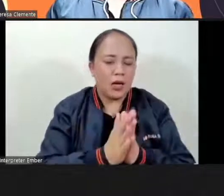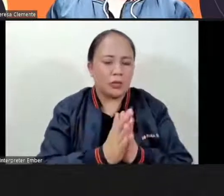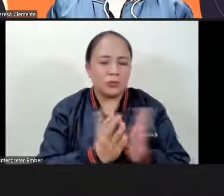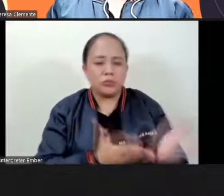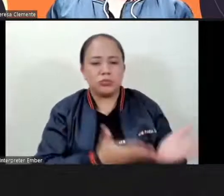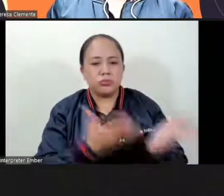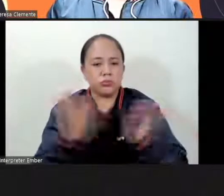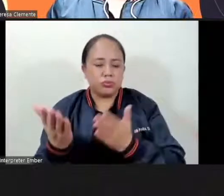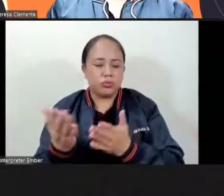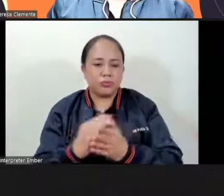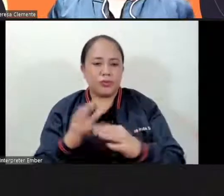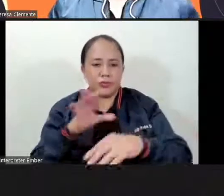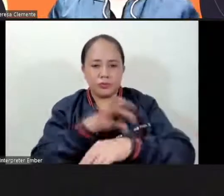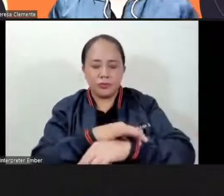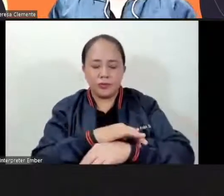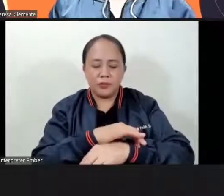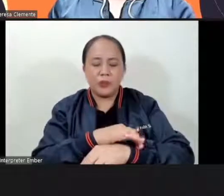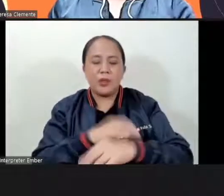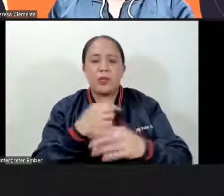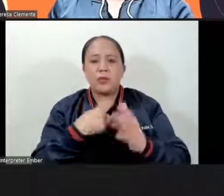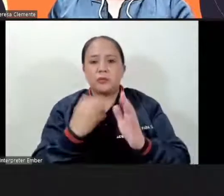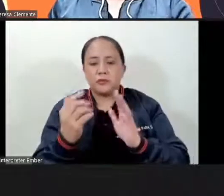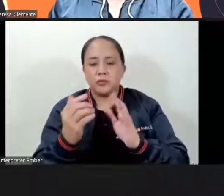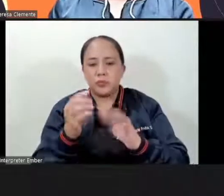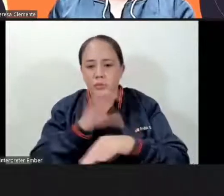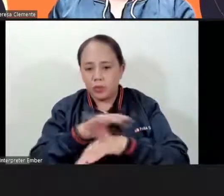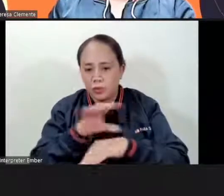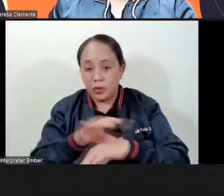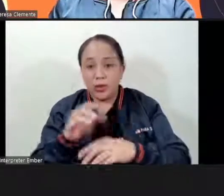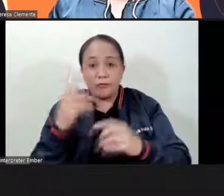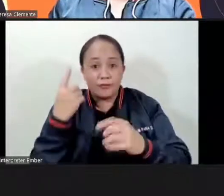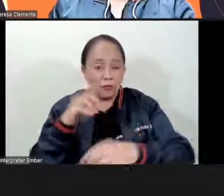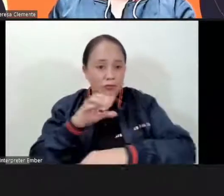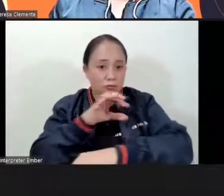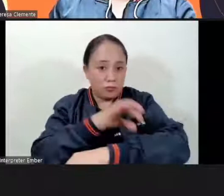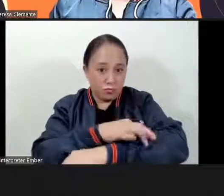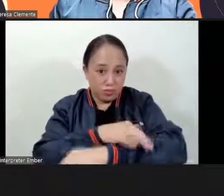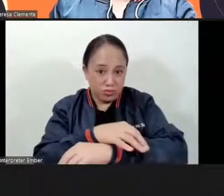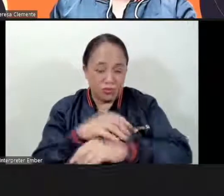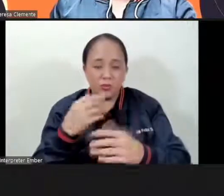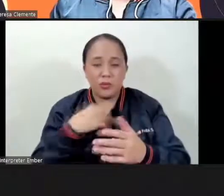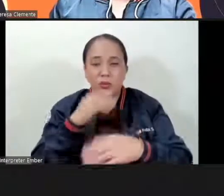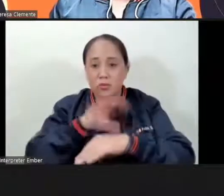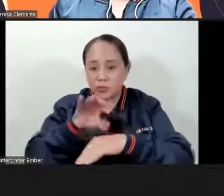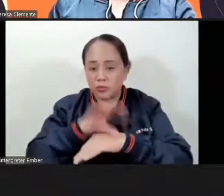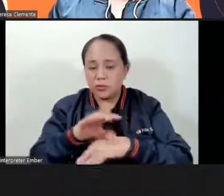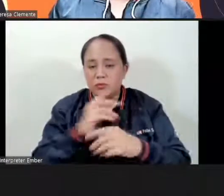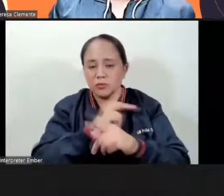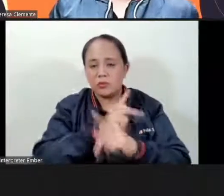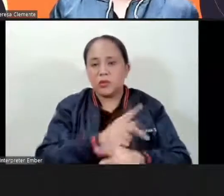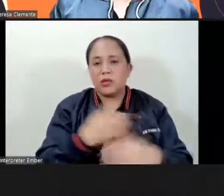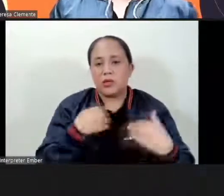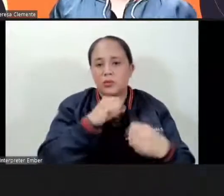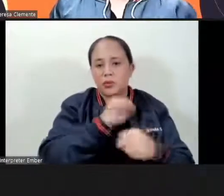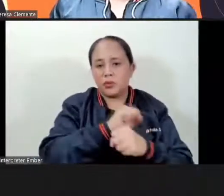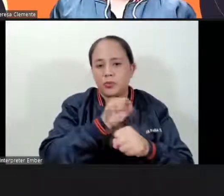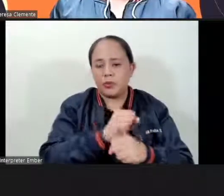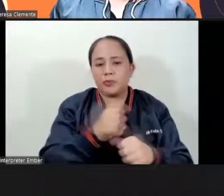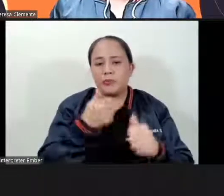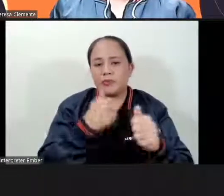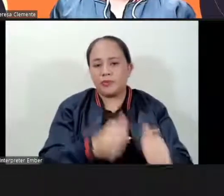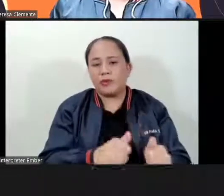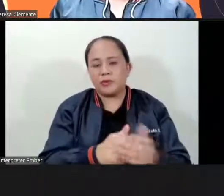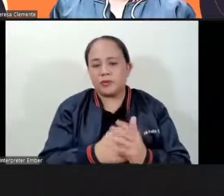for a face-to-face consultation. For face-to-face consultation, in order to protect po healthcare workers, we should just follow po